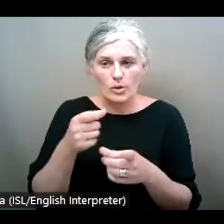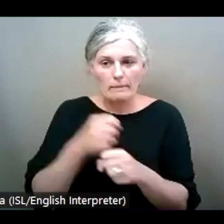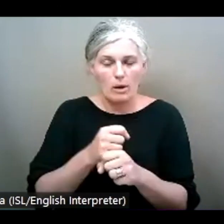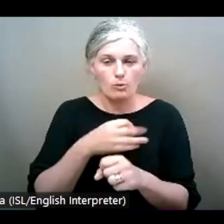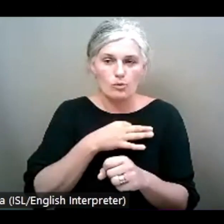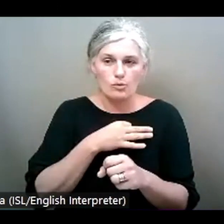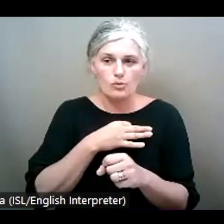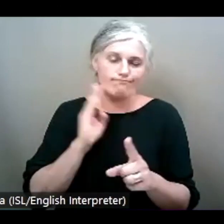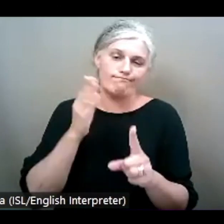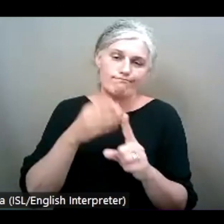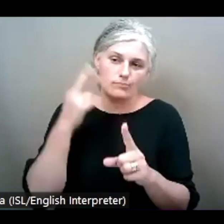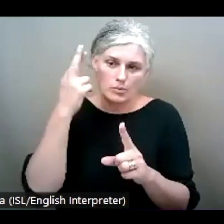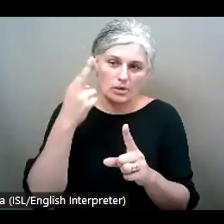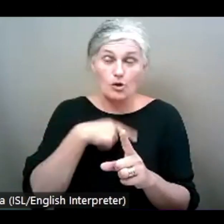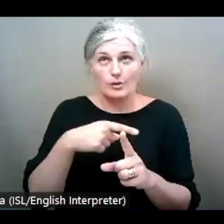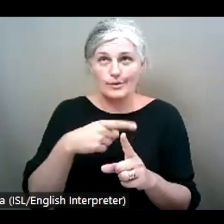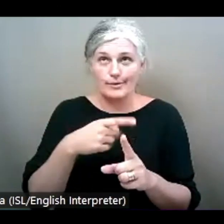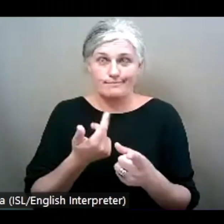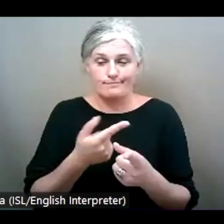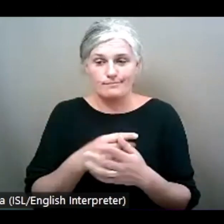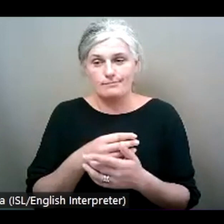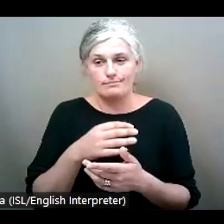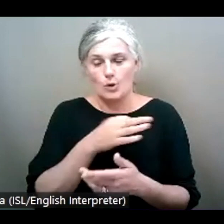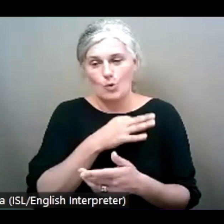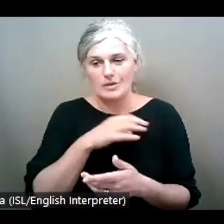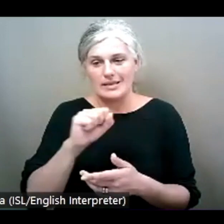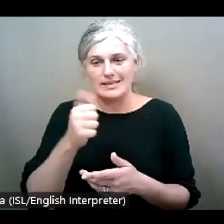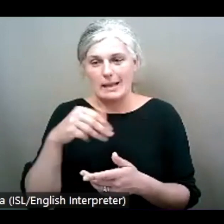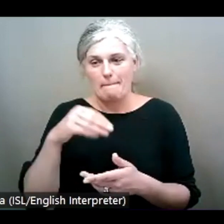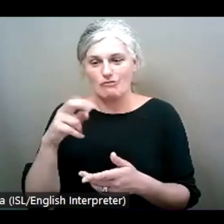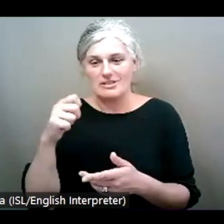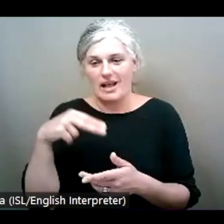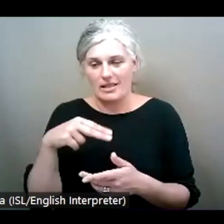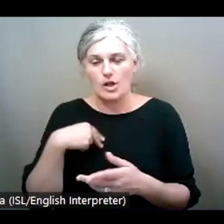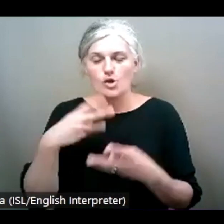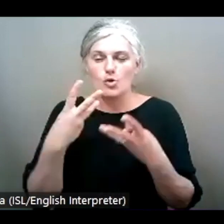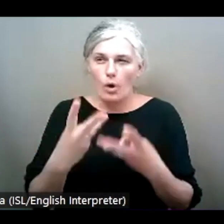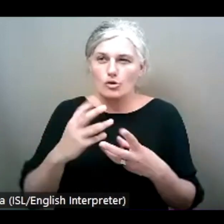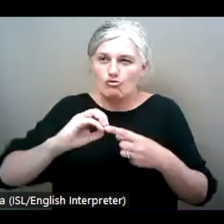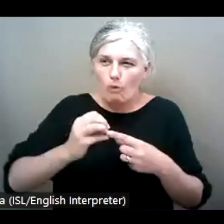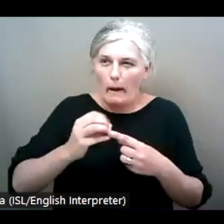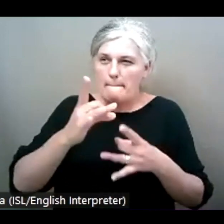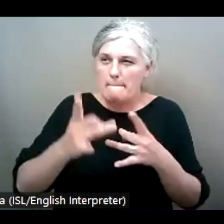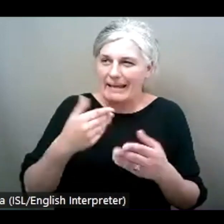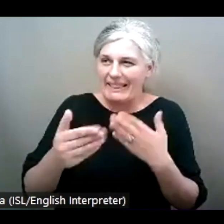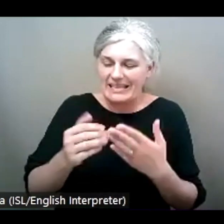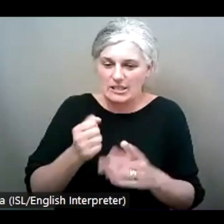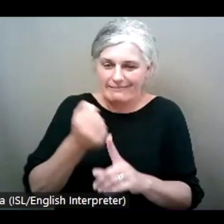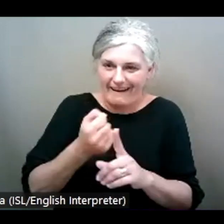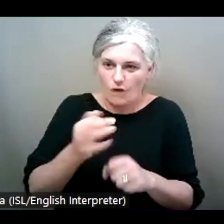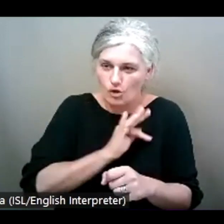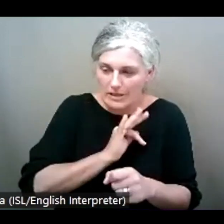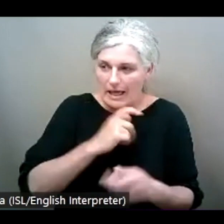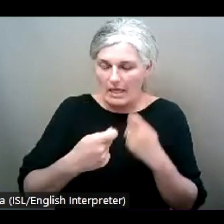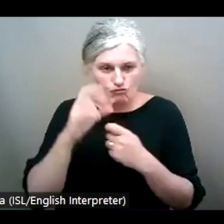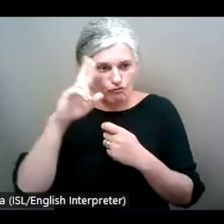good Samaritan. I'm flawed human like anyone else, but you do kind of want to make things better. You do have to advocate for yourself. And then when you realize that you're advocating